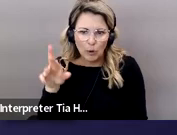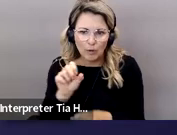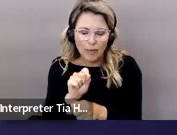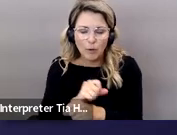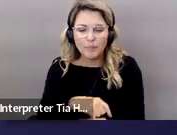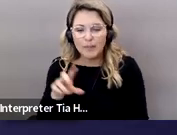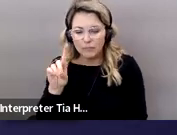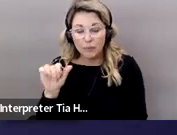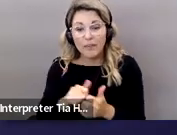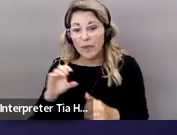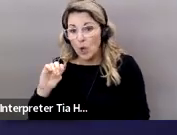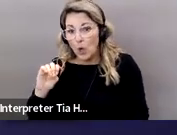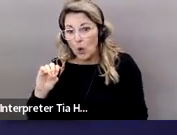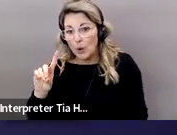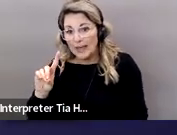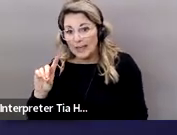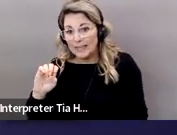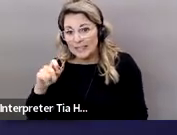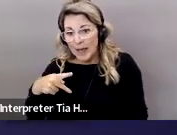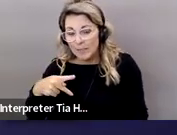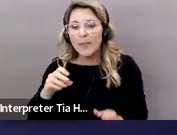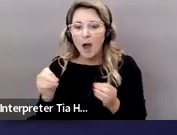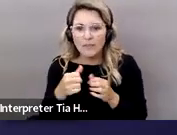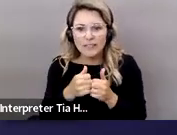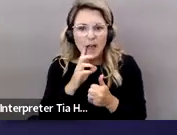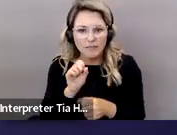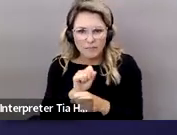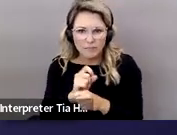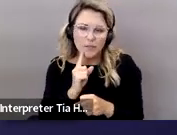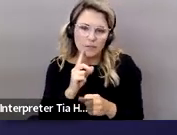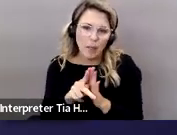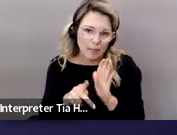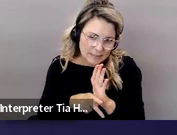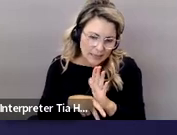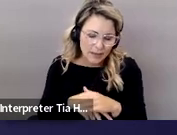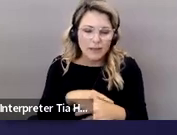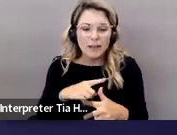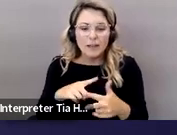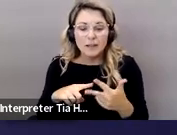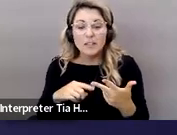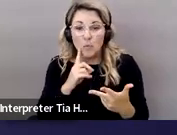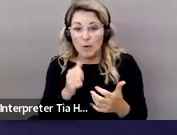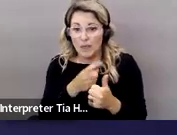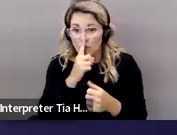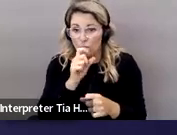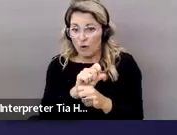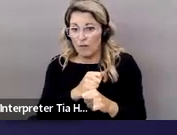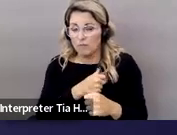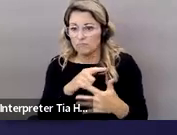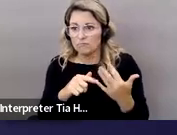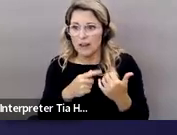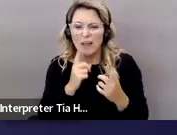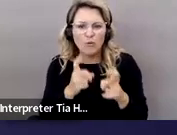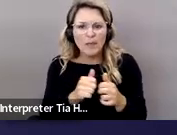the Office of Disability and Employment Policy. A lot of the grants that we work on include grants